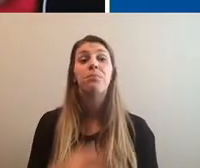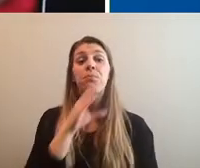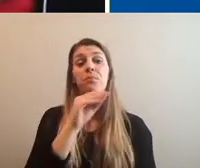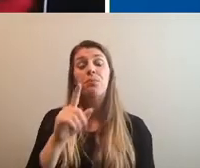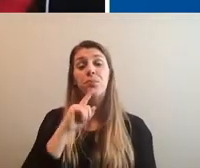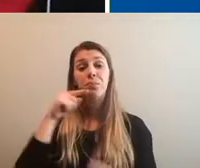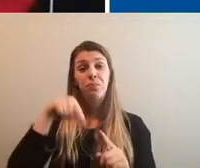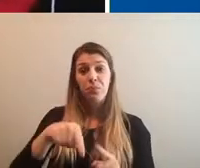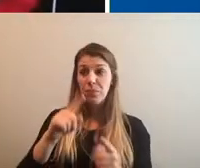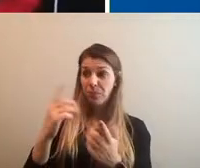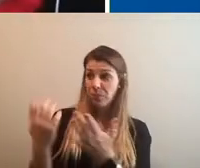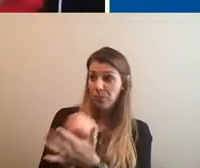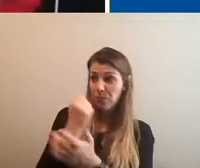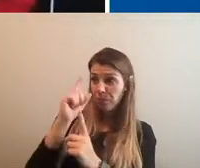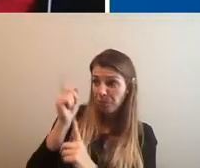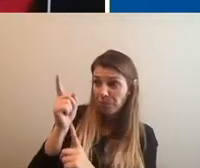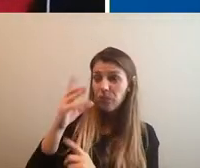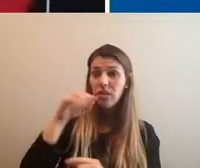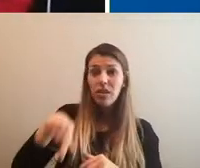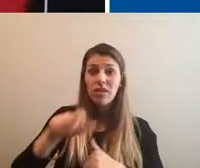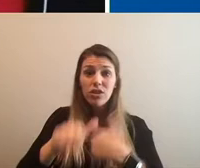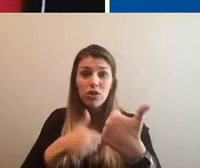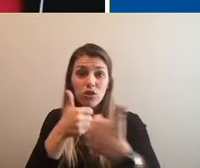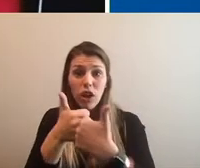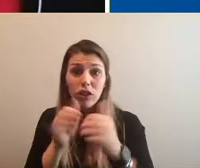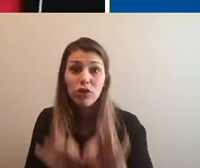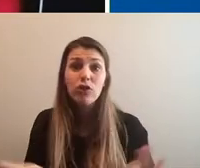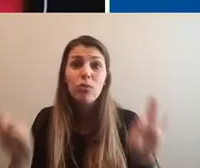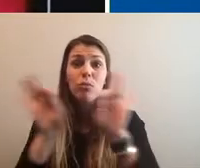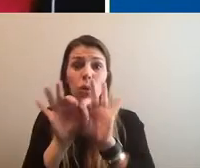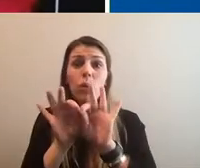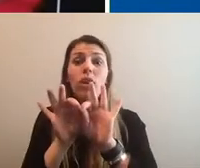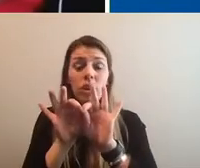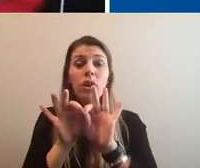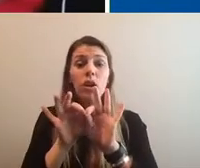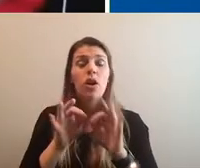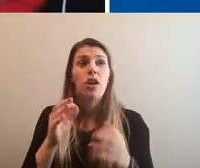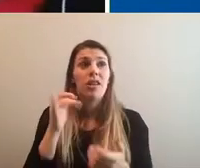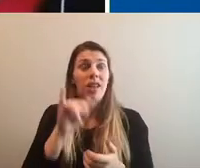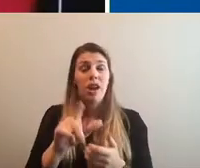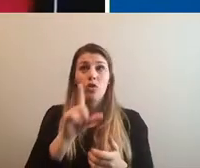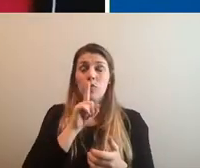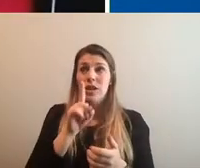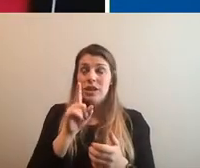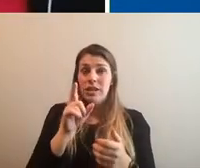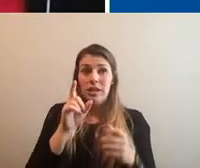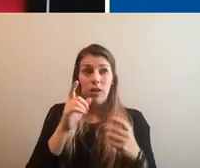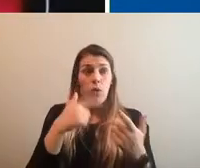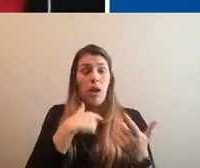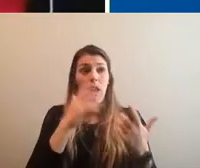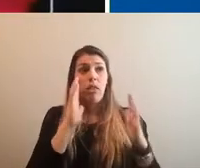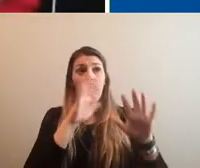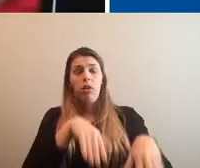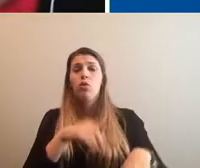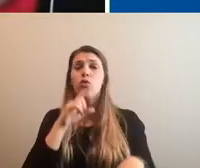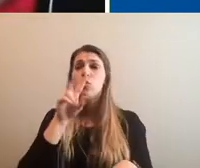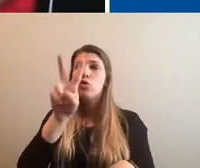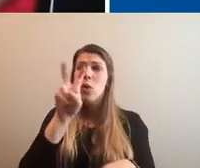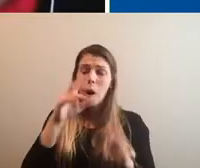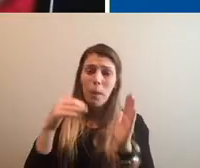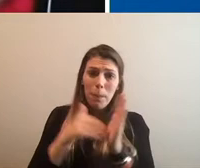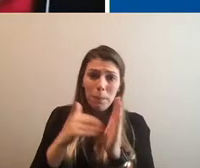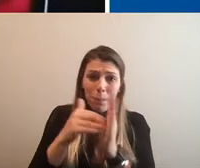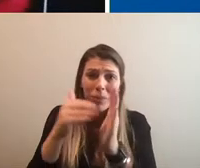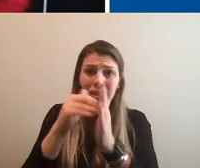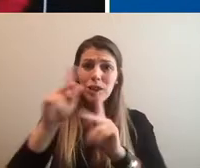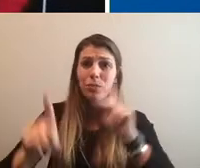this moment and this challenge is not to let that urgency let us go. There are 200 million people